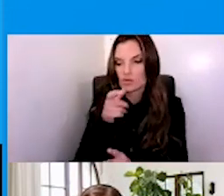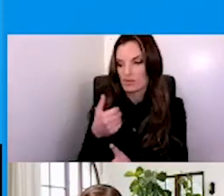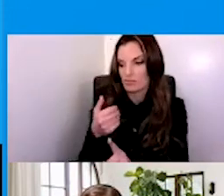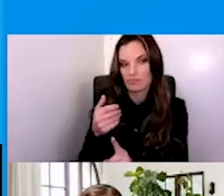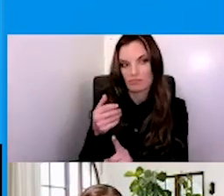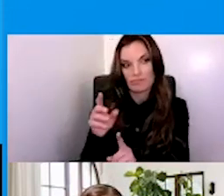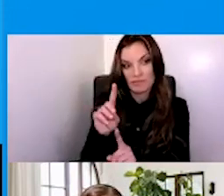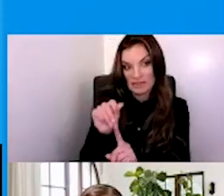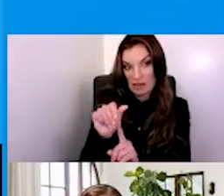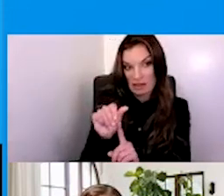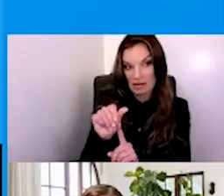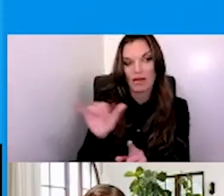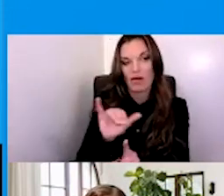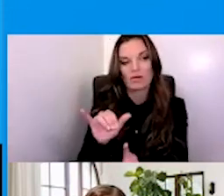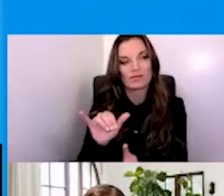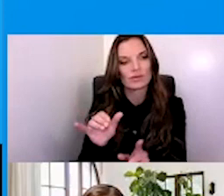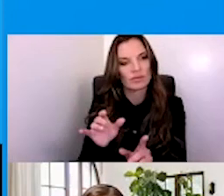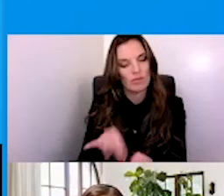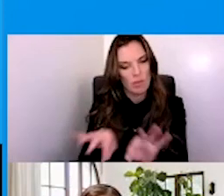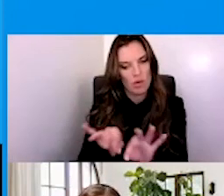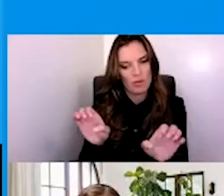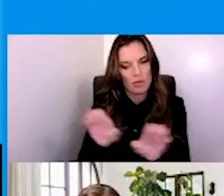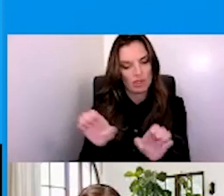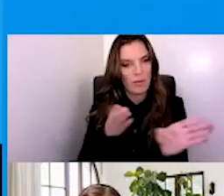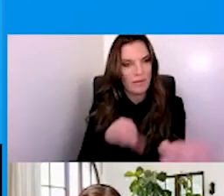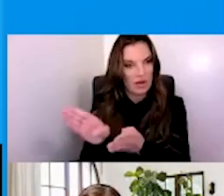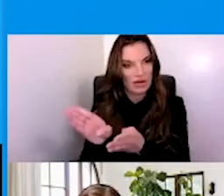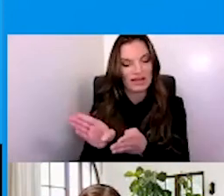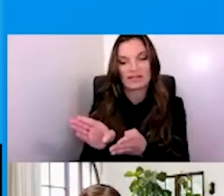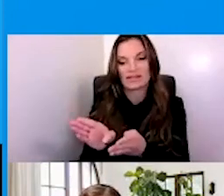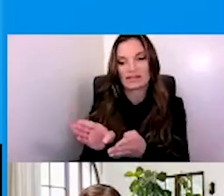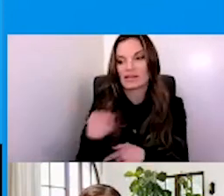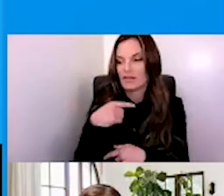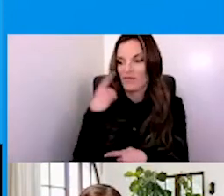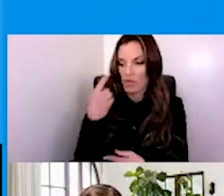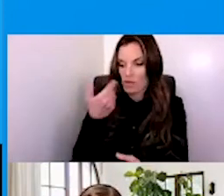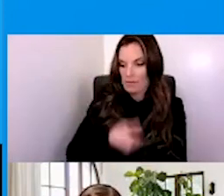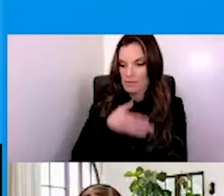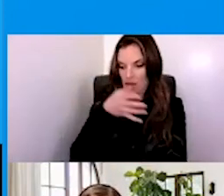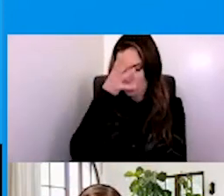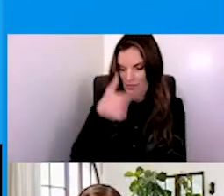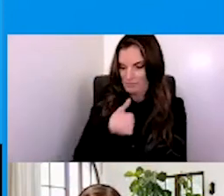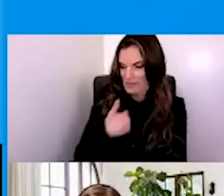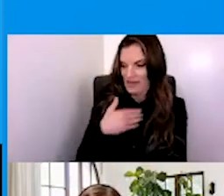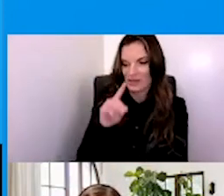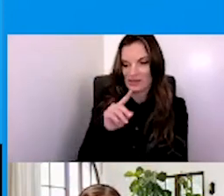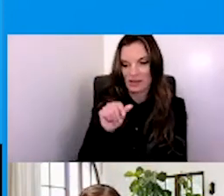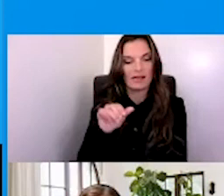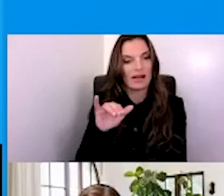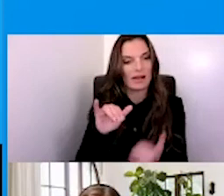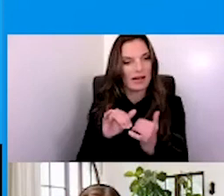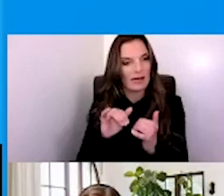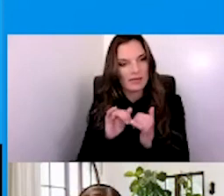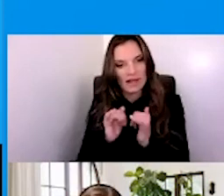of emergency preparedness that is inclusive of families led by disabled parents, and how we can all be anti-ableist in